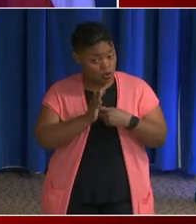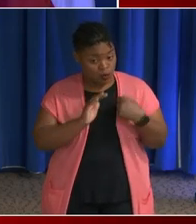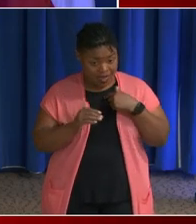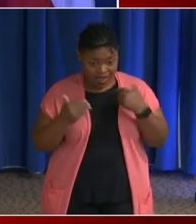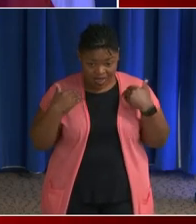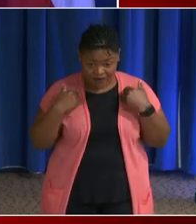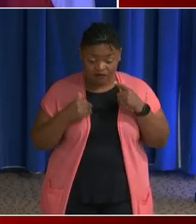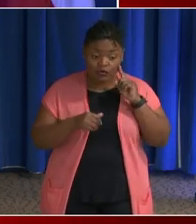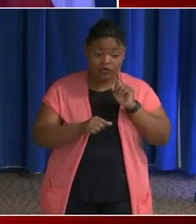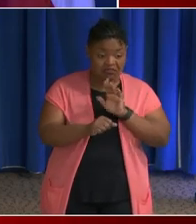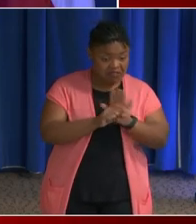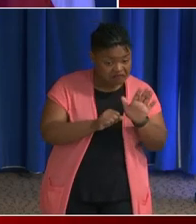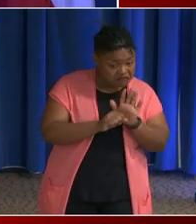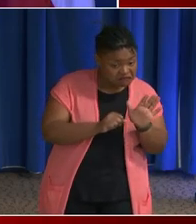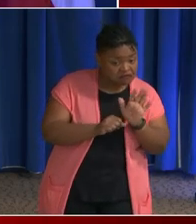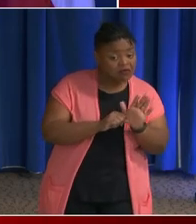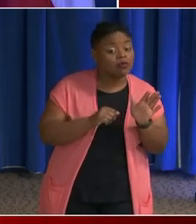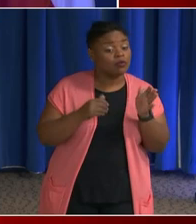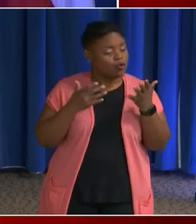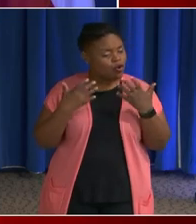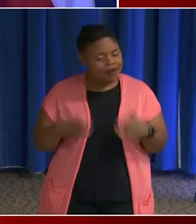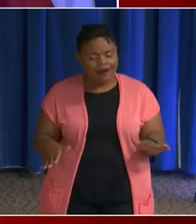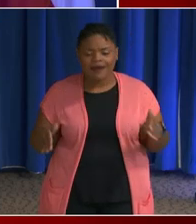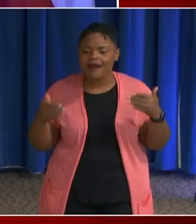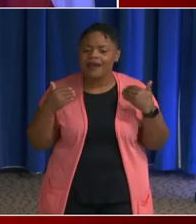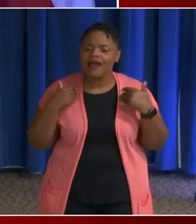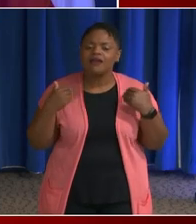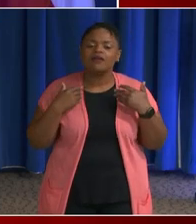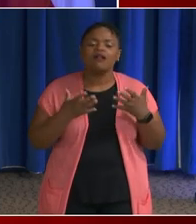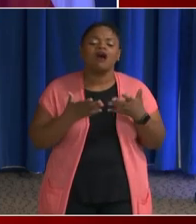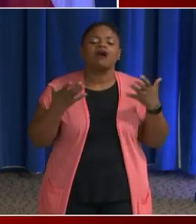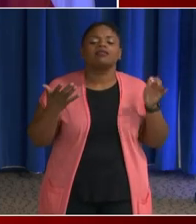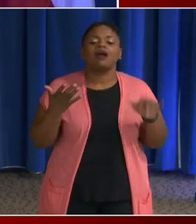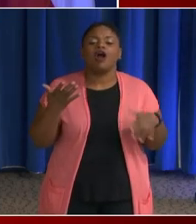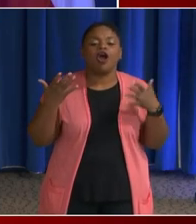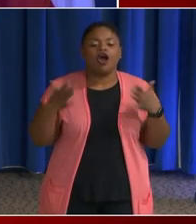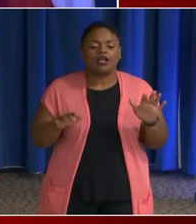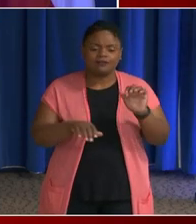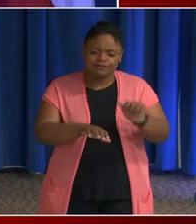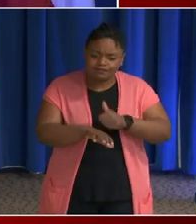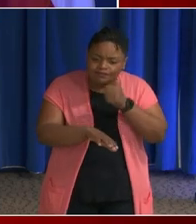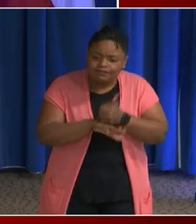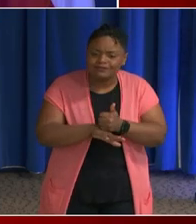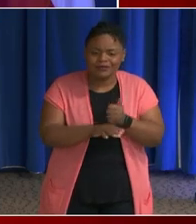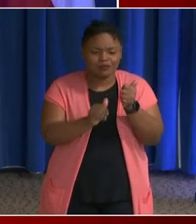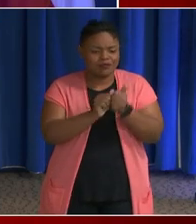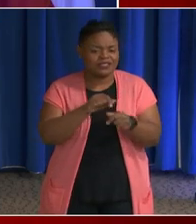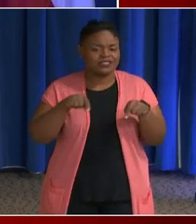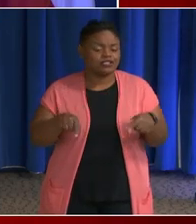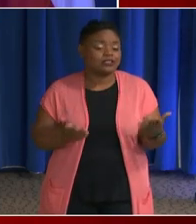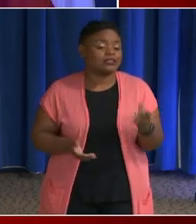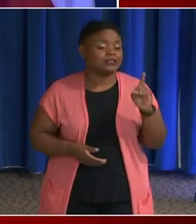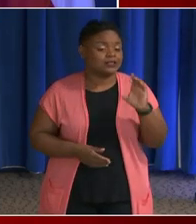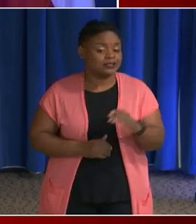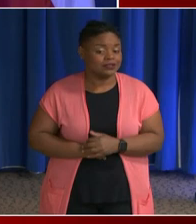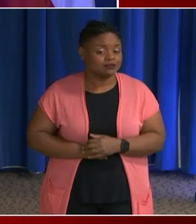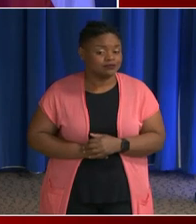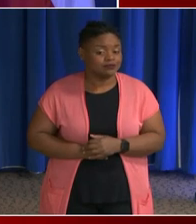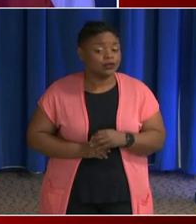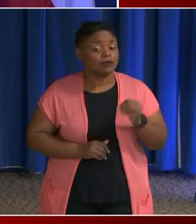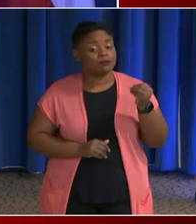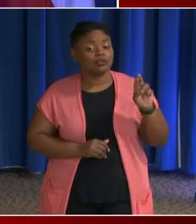adequate, there's already been quite a bit that has been adopted in the district. So Mr. Allen's